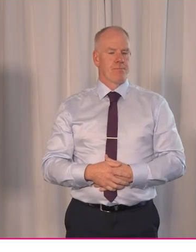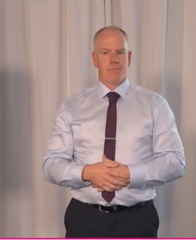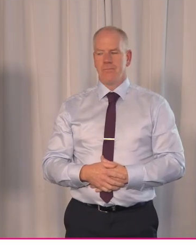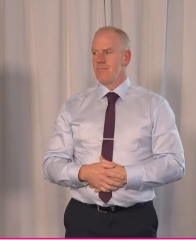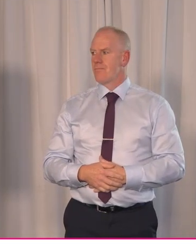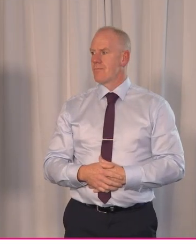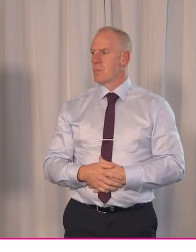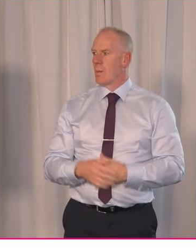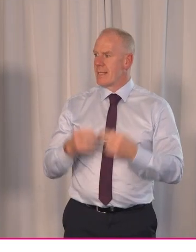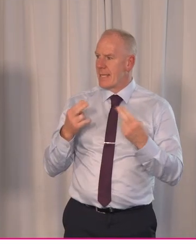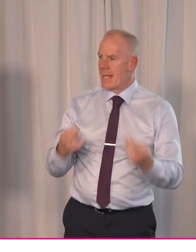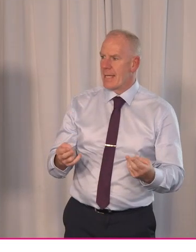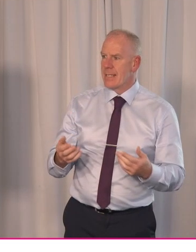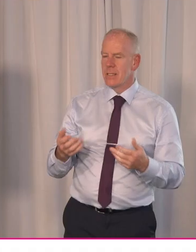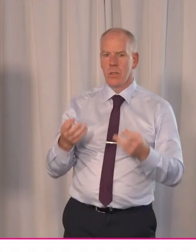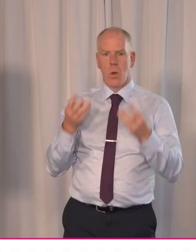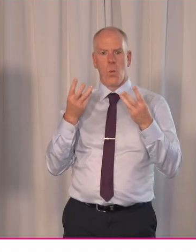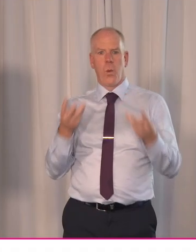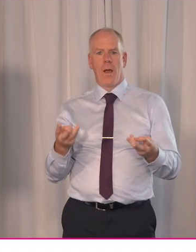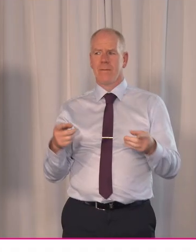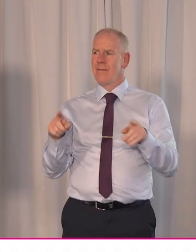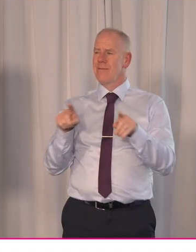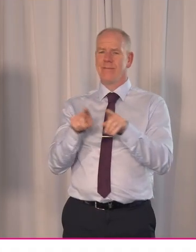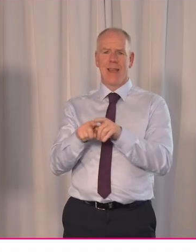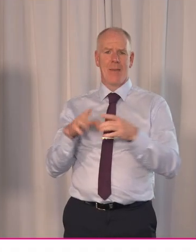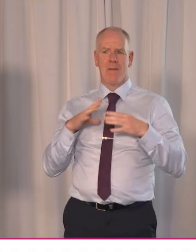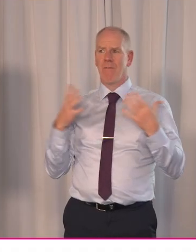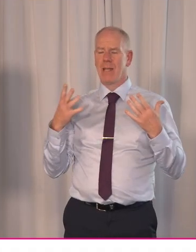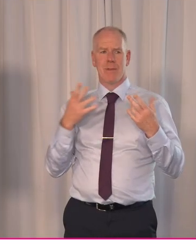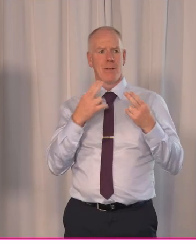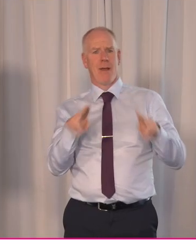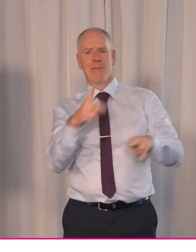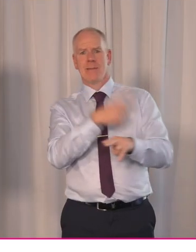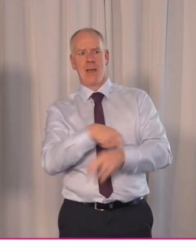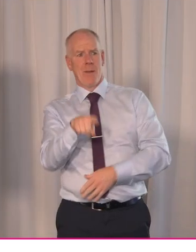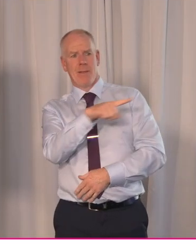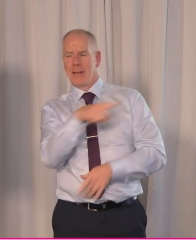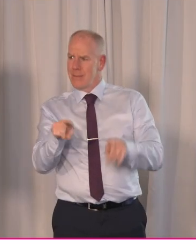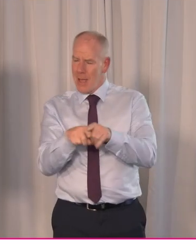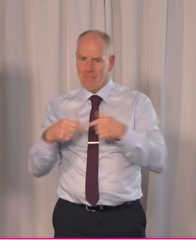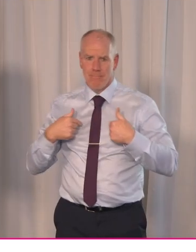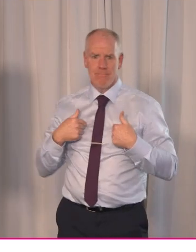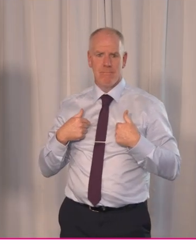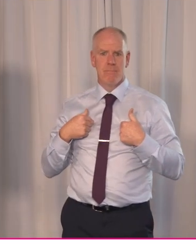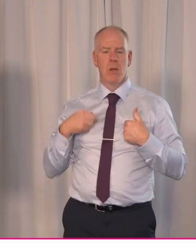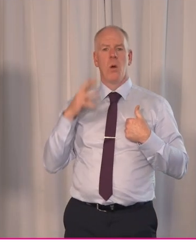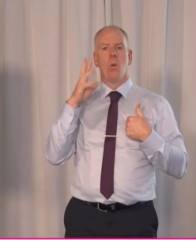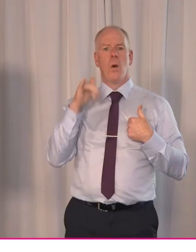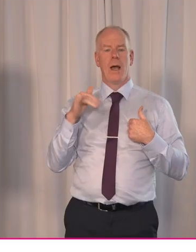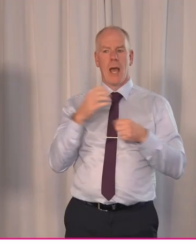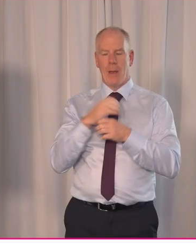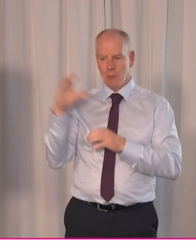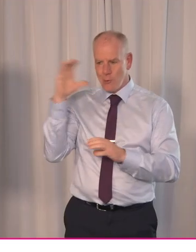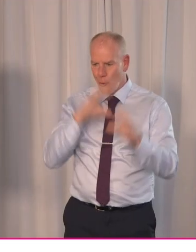need and want the same freedom as our non-disabled counterparts to discover, because it is about discovering